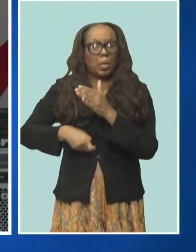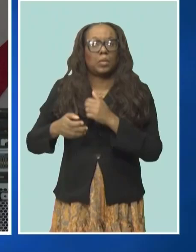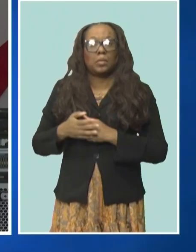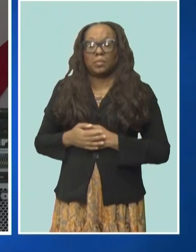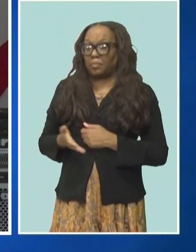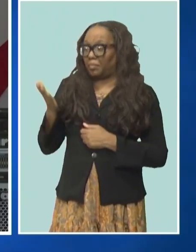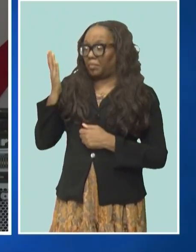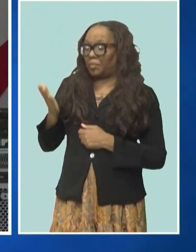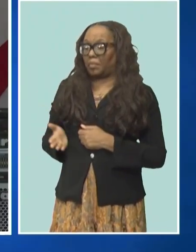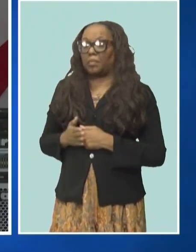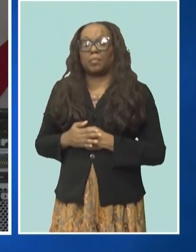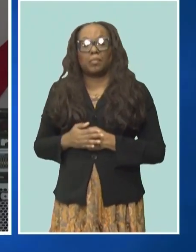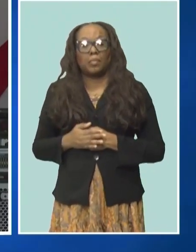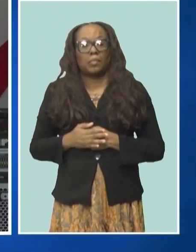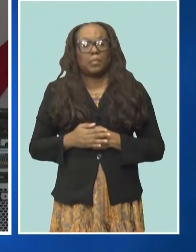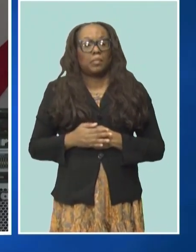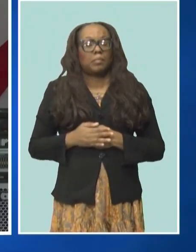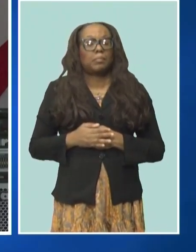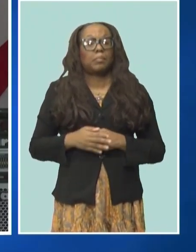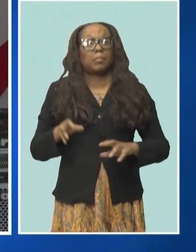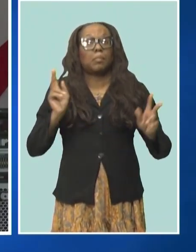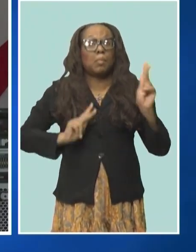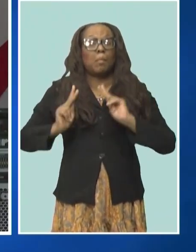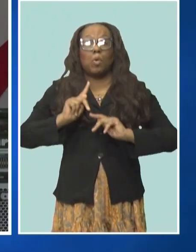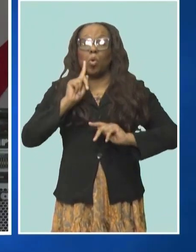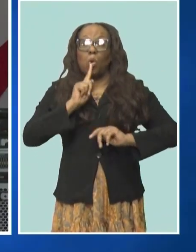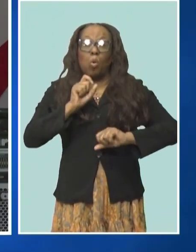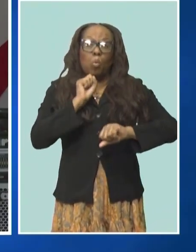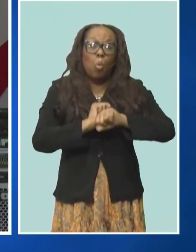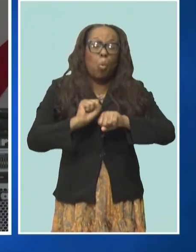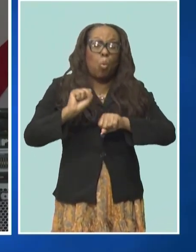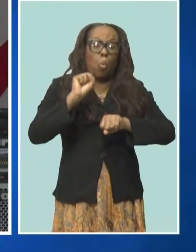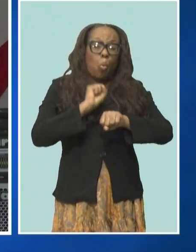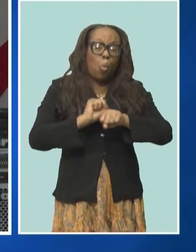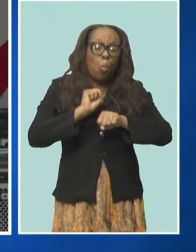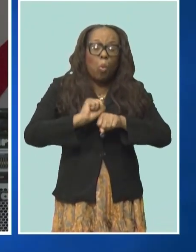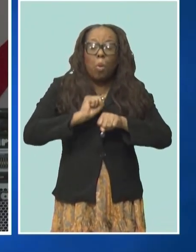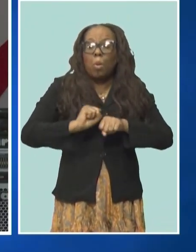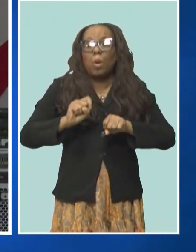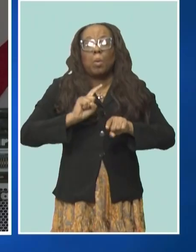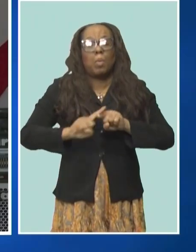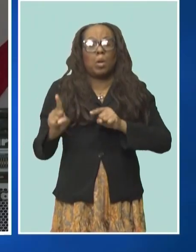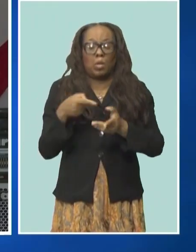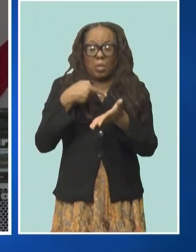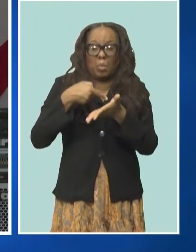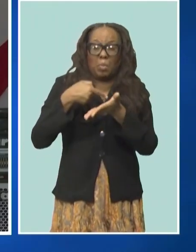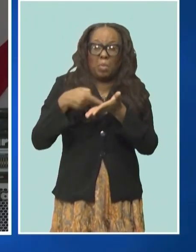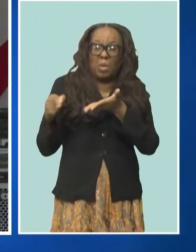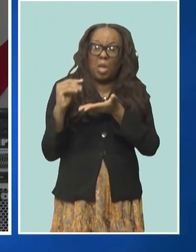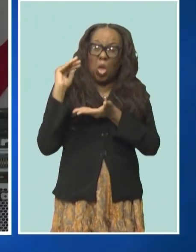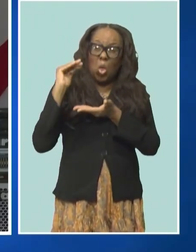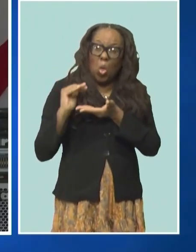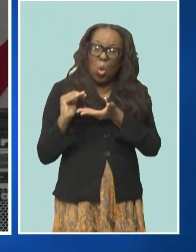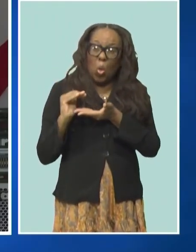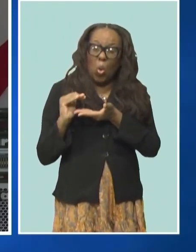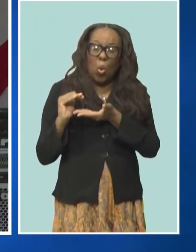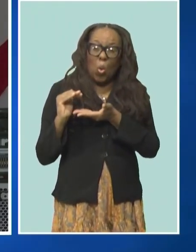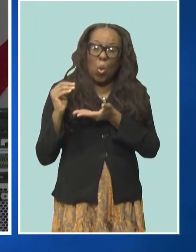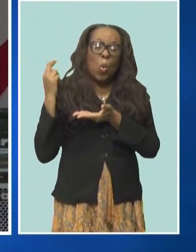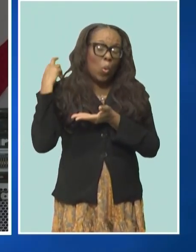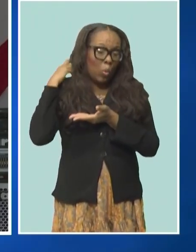bottom, those who work hard but are at the bottom of the earning